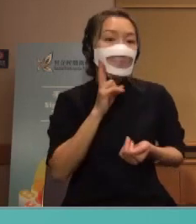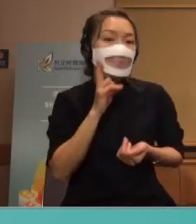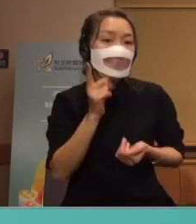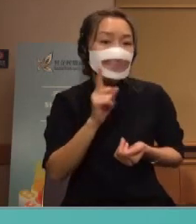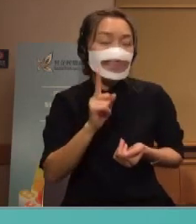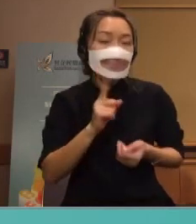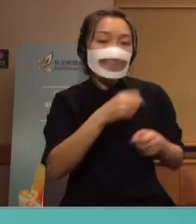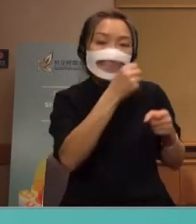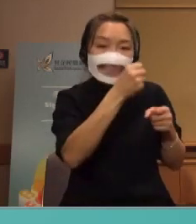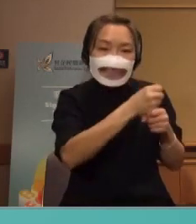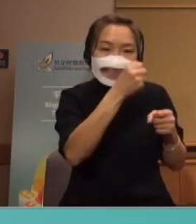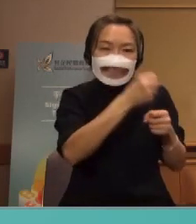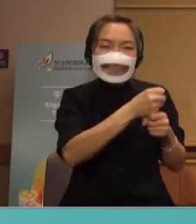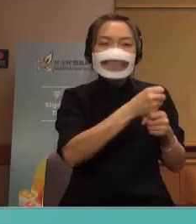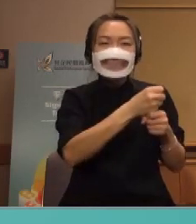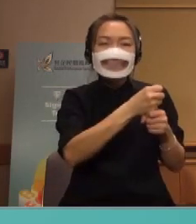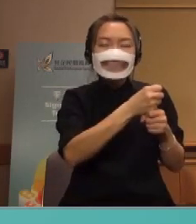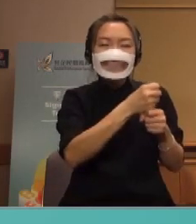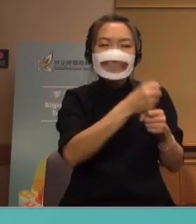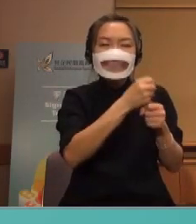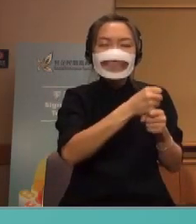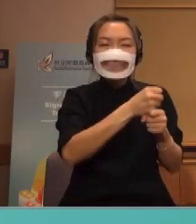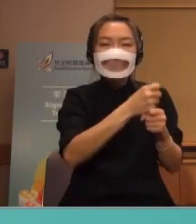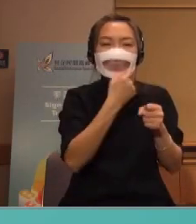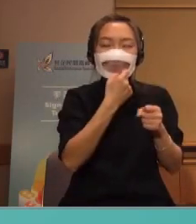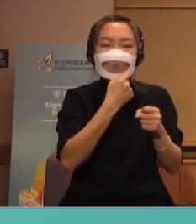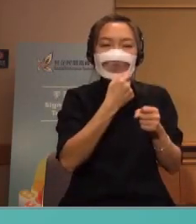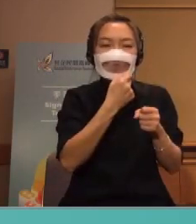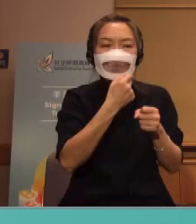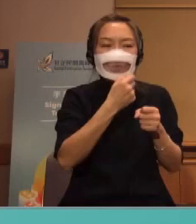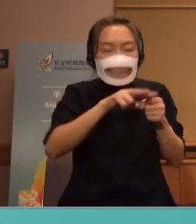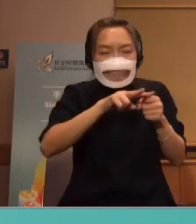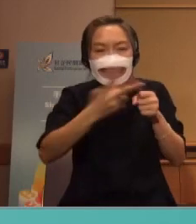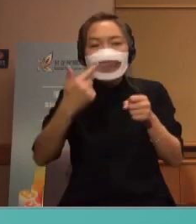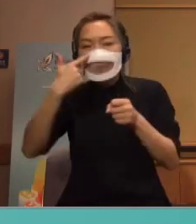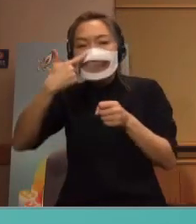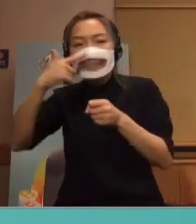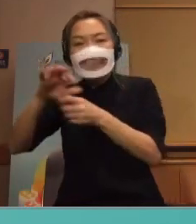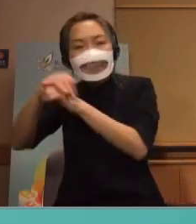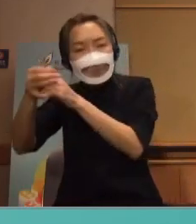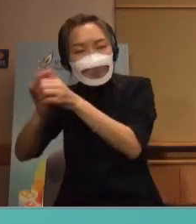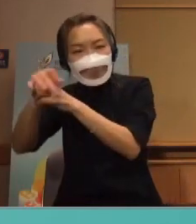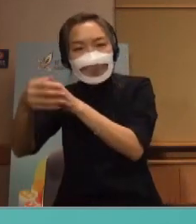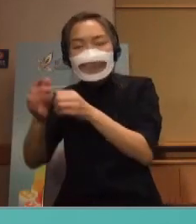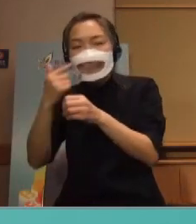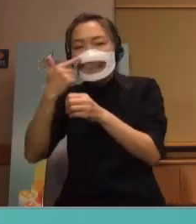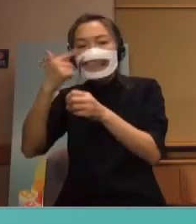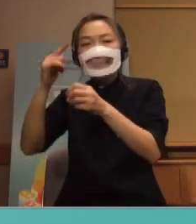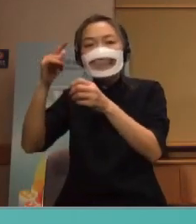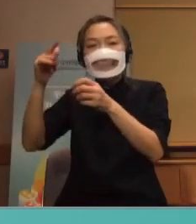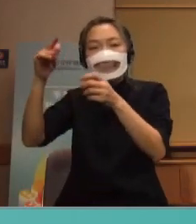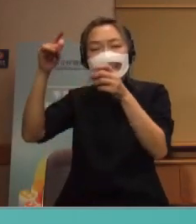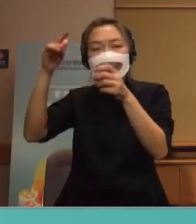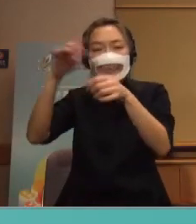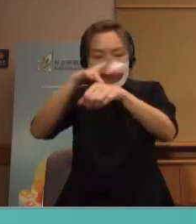realm. But all of these things have a common thing, which boils back down to our human consciousness, the core of us, which is